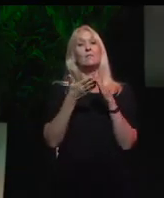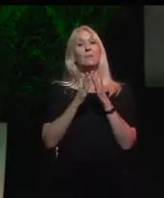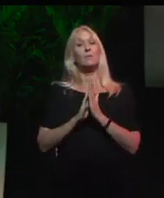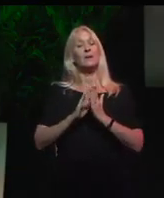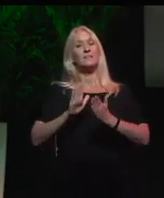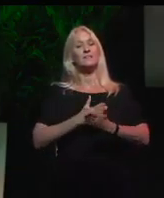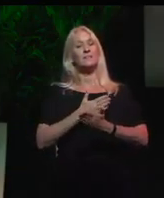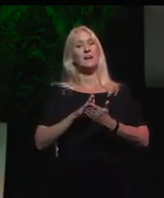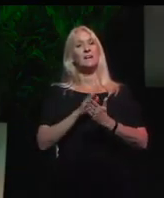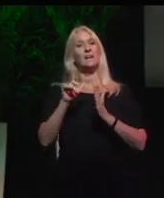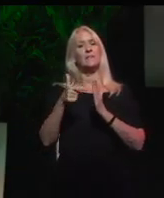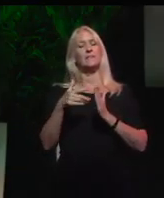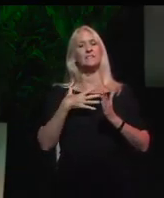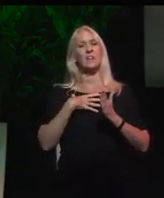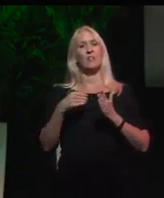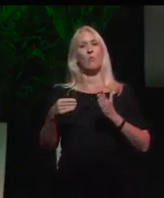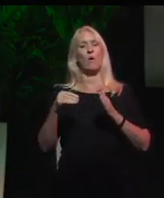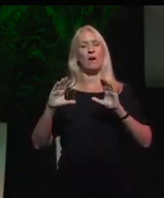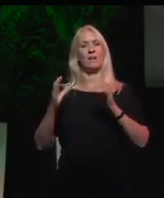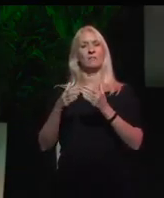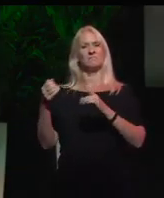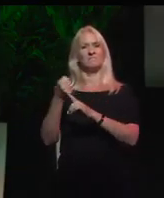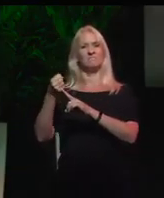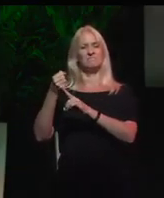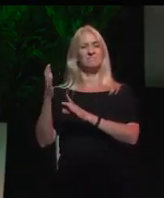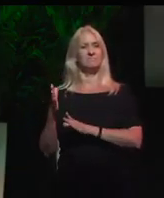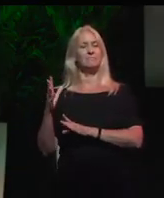Eventually, the white mob dispersed.